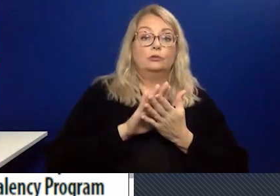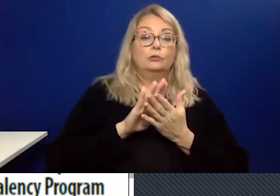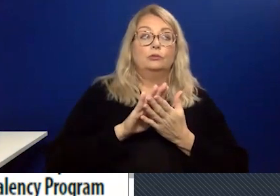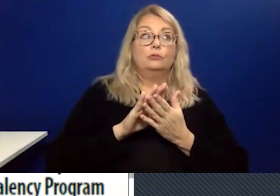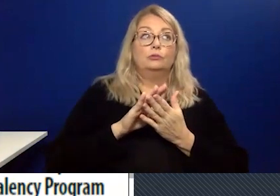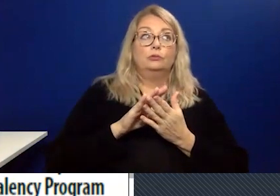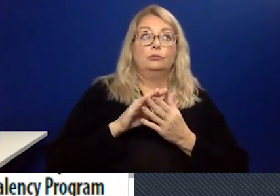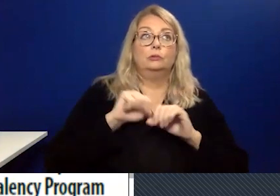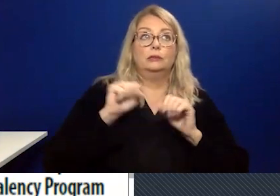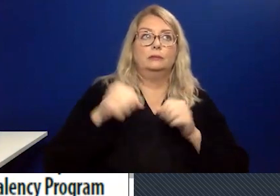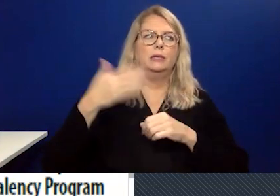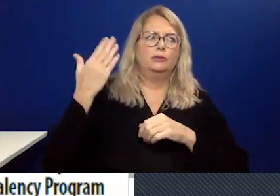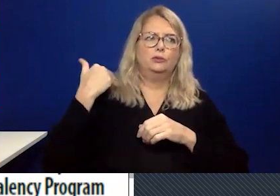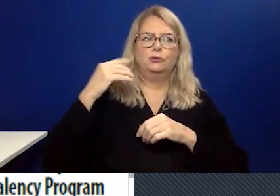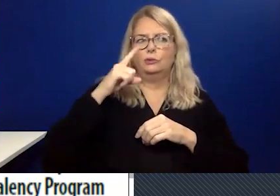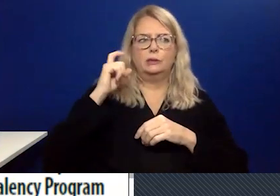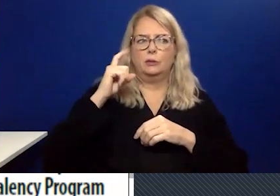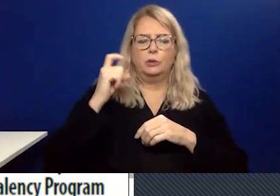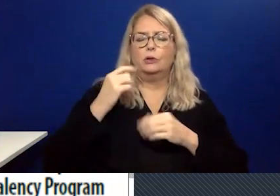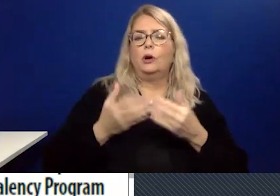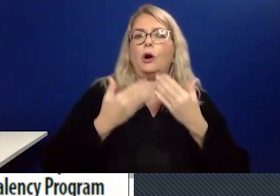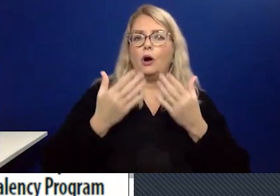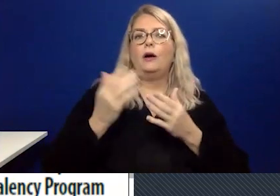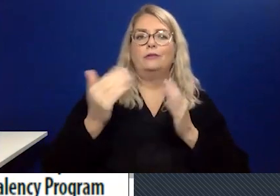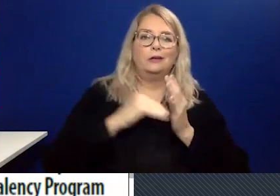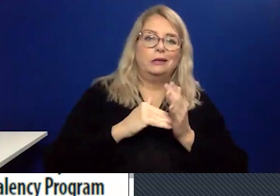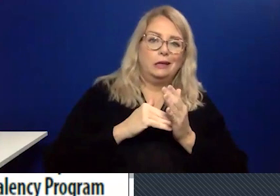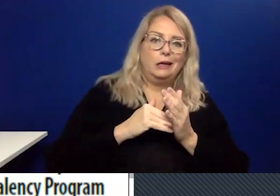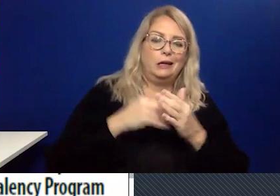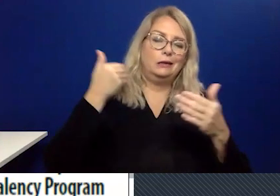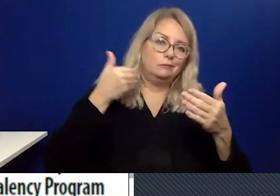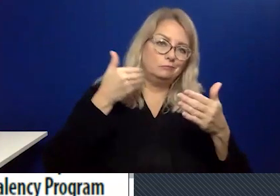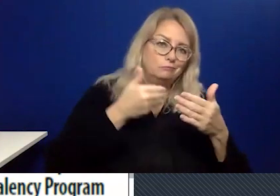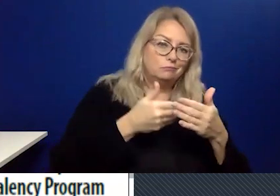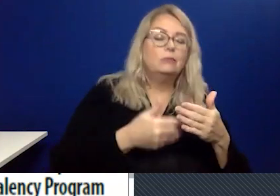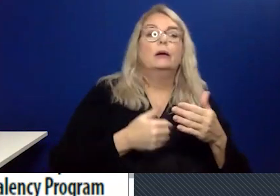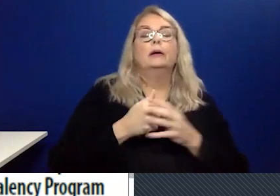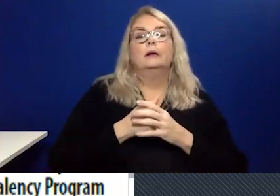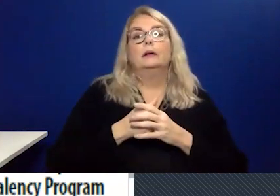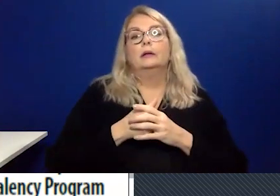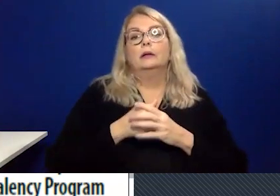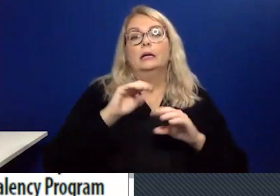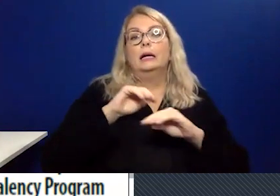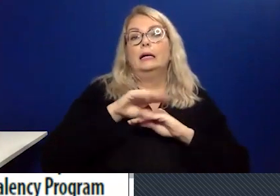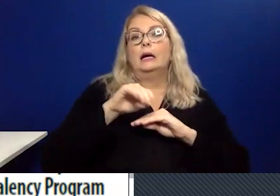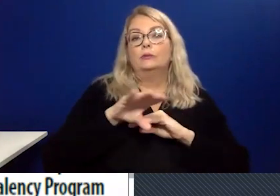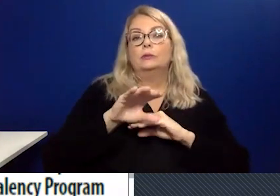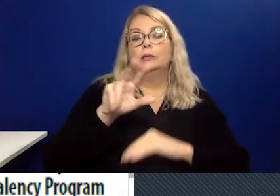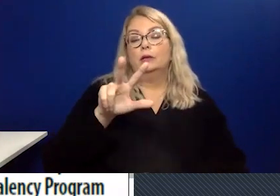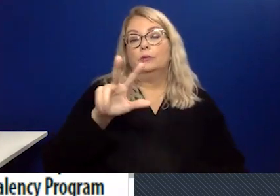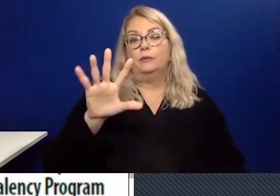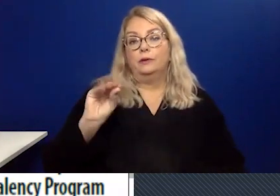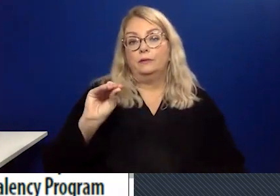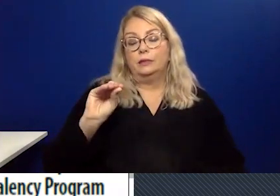semester or summer, and we're offering it again coming up. We're trying to embed it in our programs as a counseling 350. It's